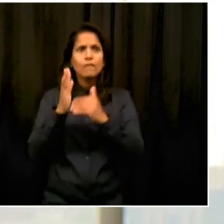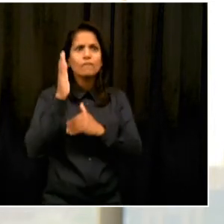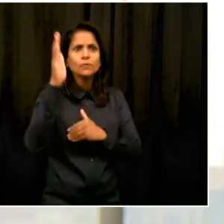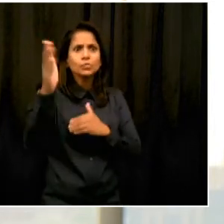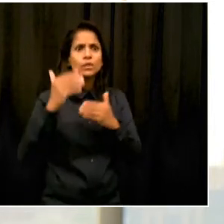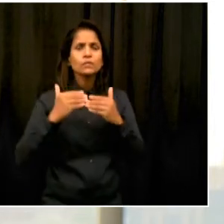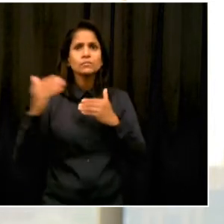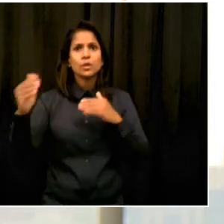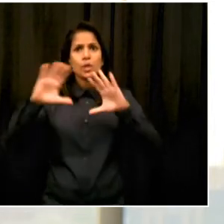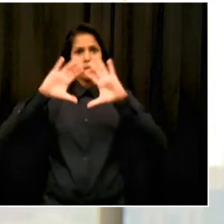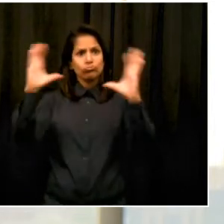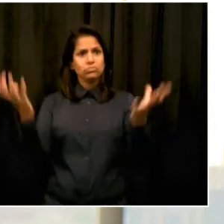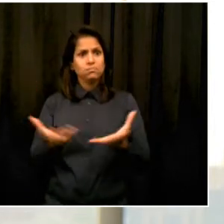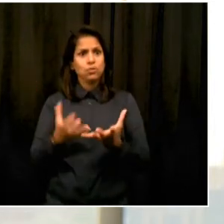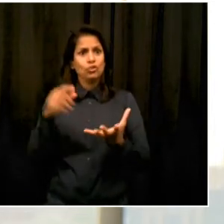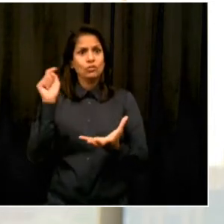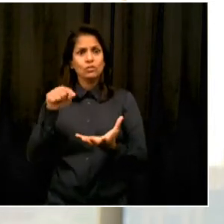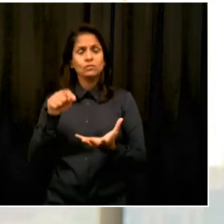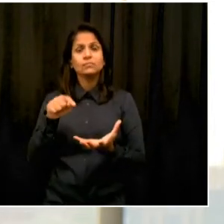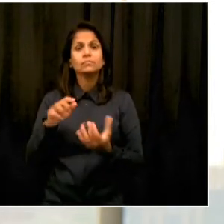our new reality differently.